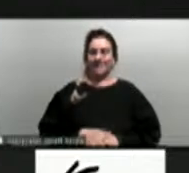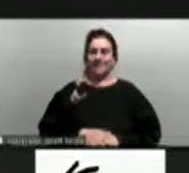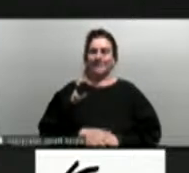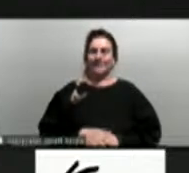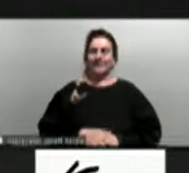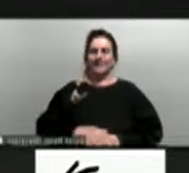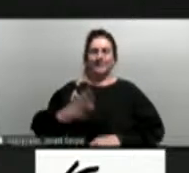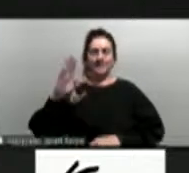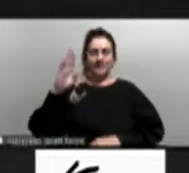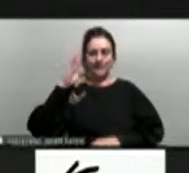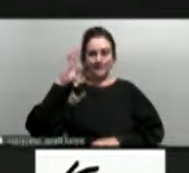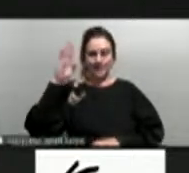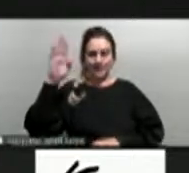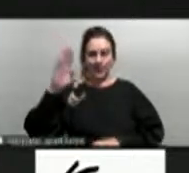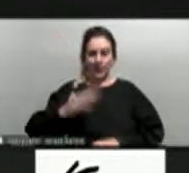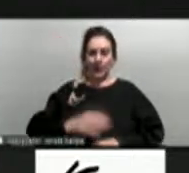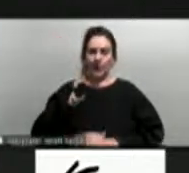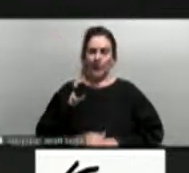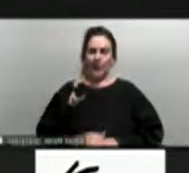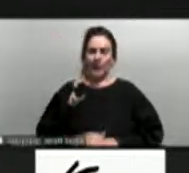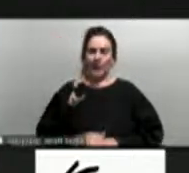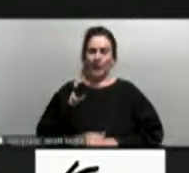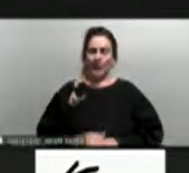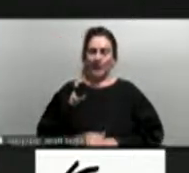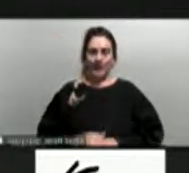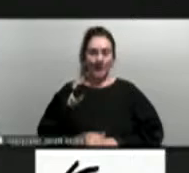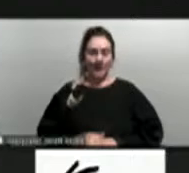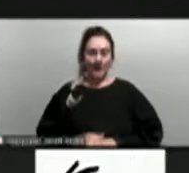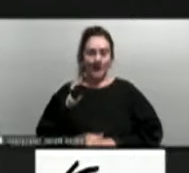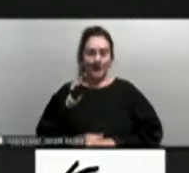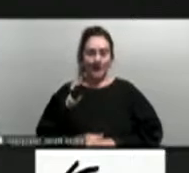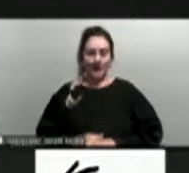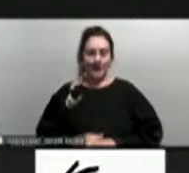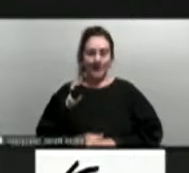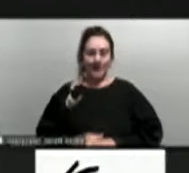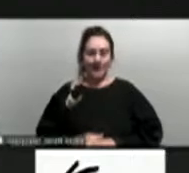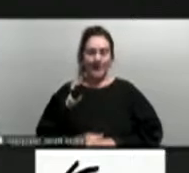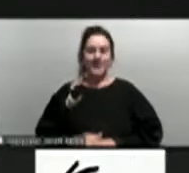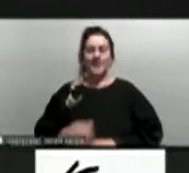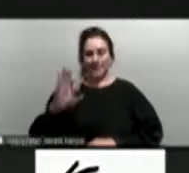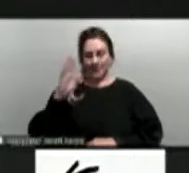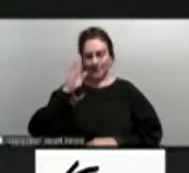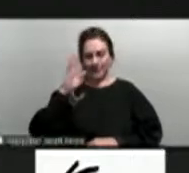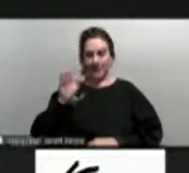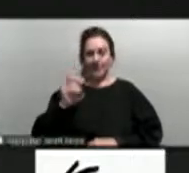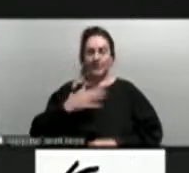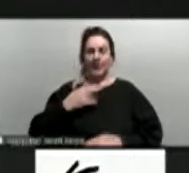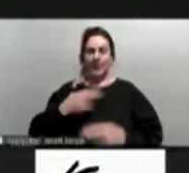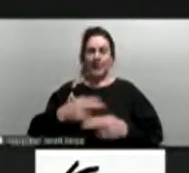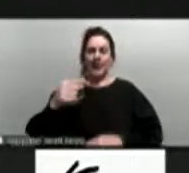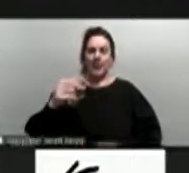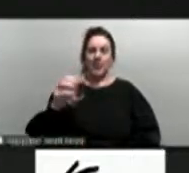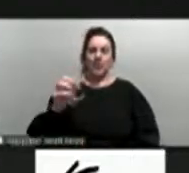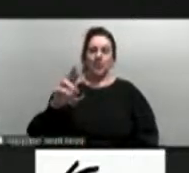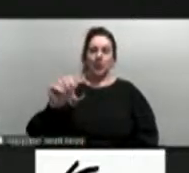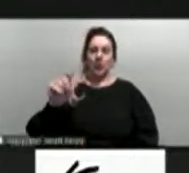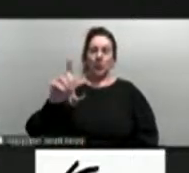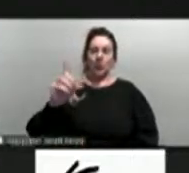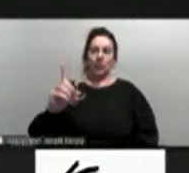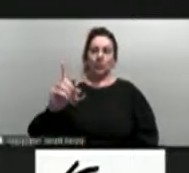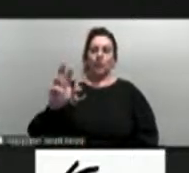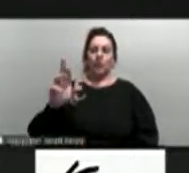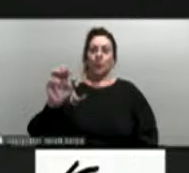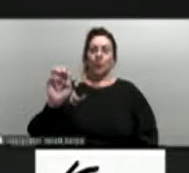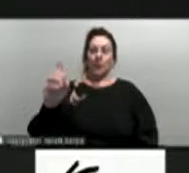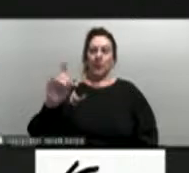Hello. Hello, Gerald. Hello. You are on. Okay. My name is Gerald Reed Jr., and my